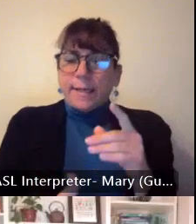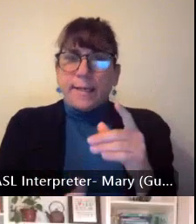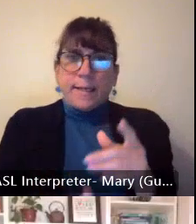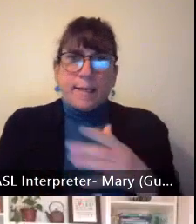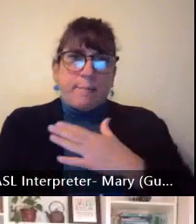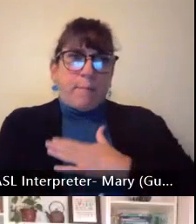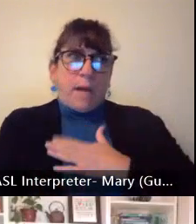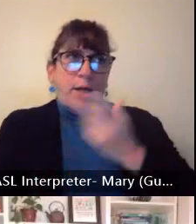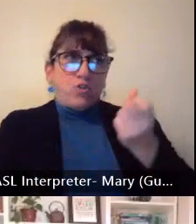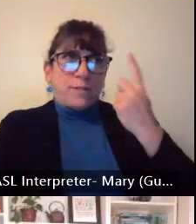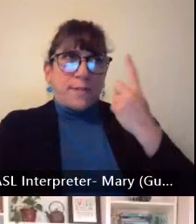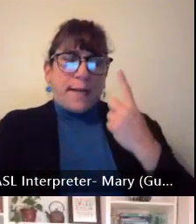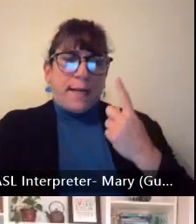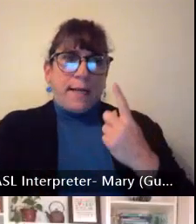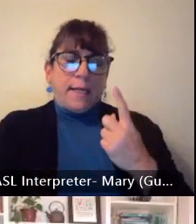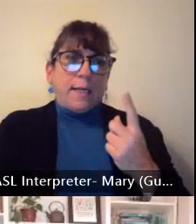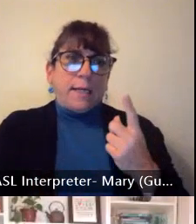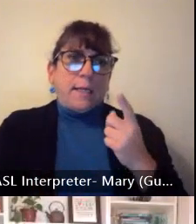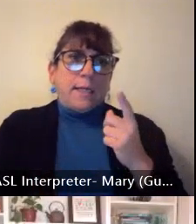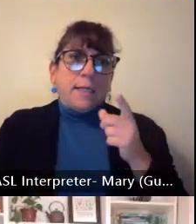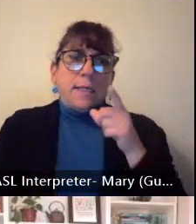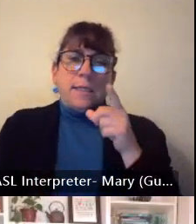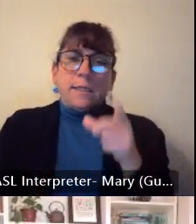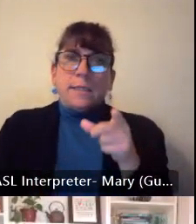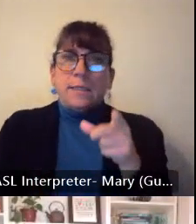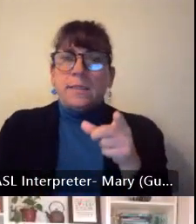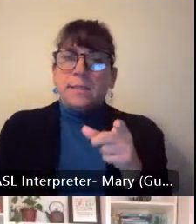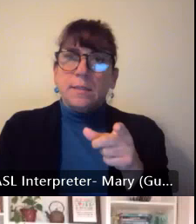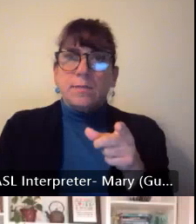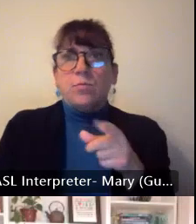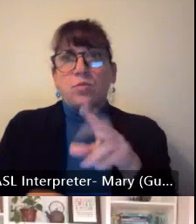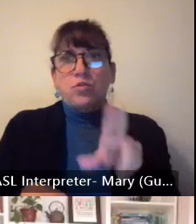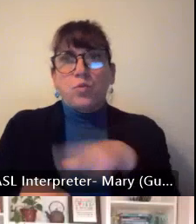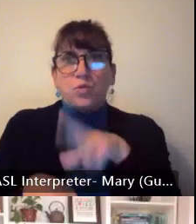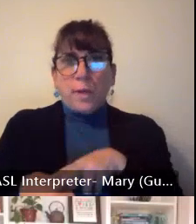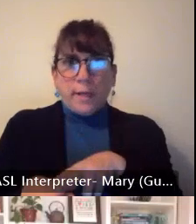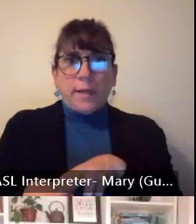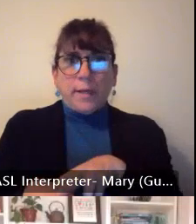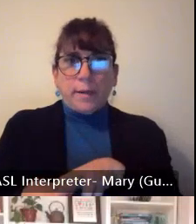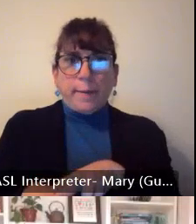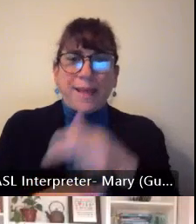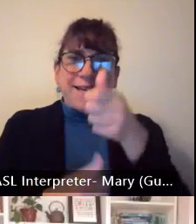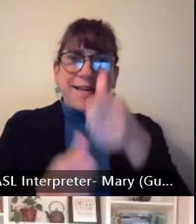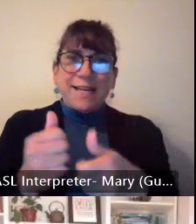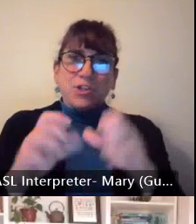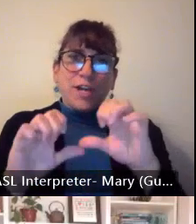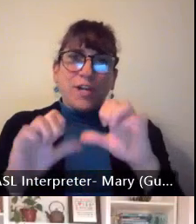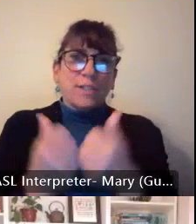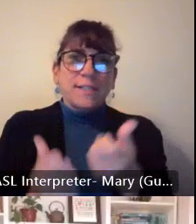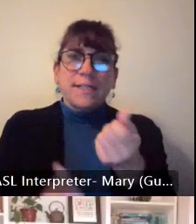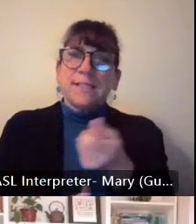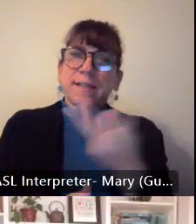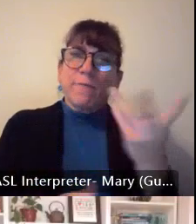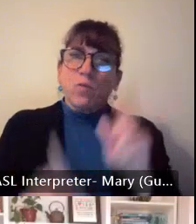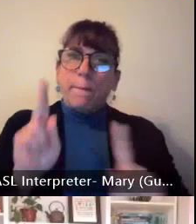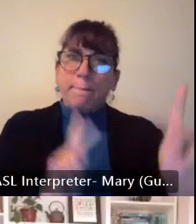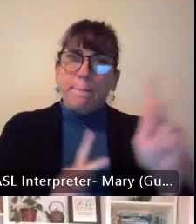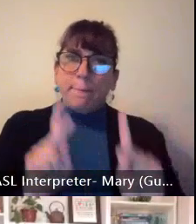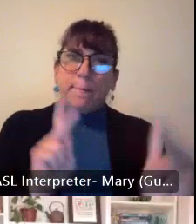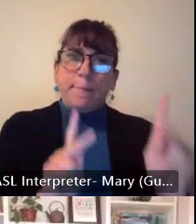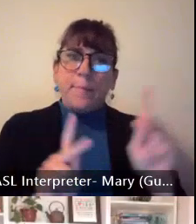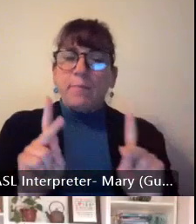my understanding is that there are usually at each agency a couple of people who